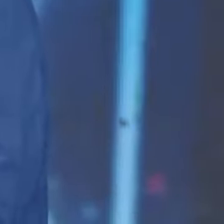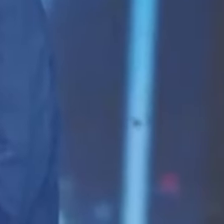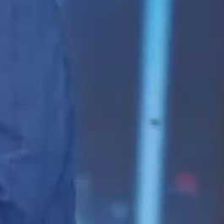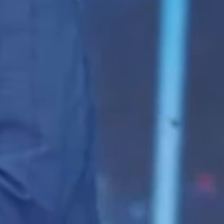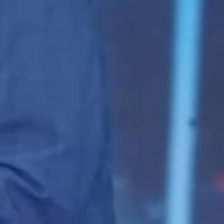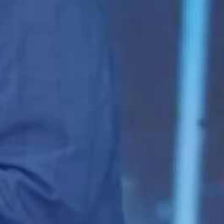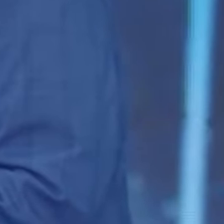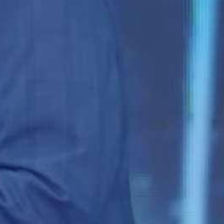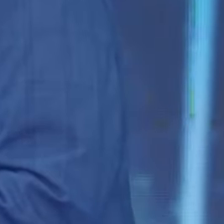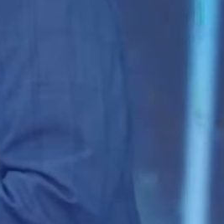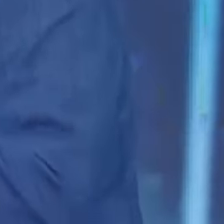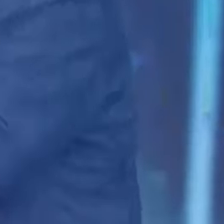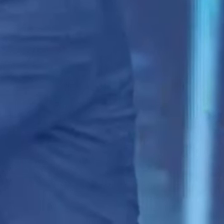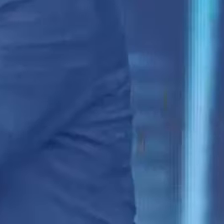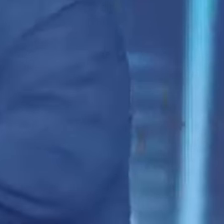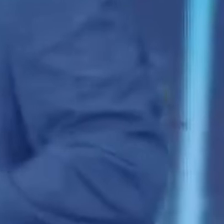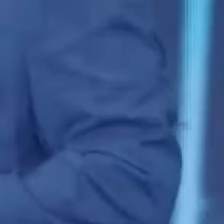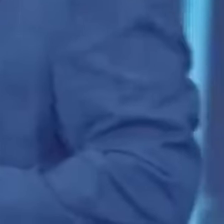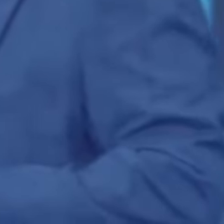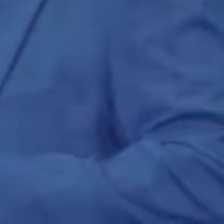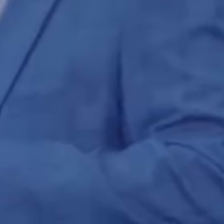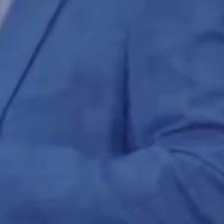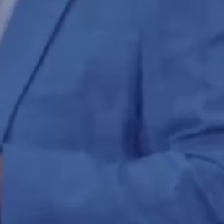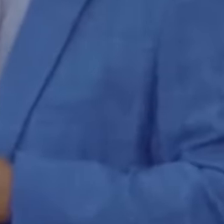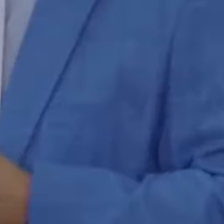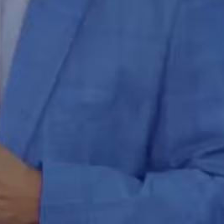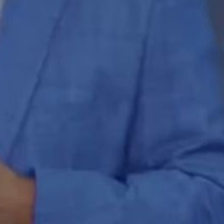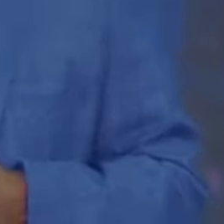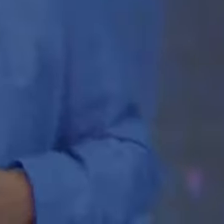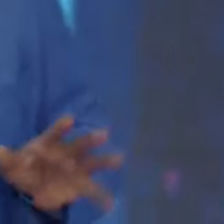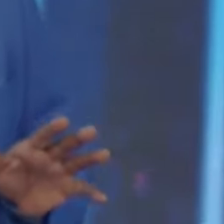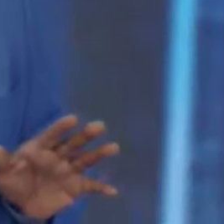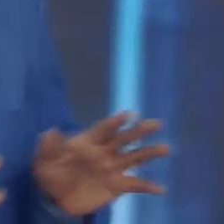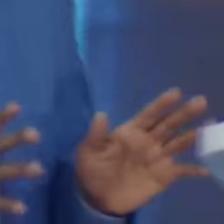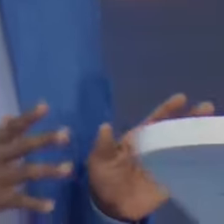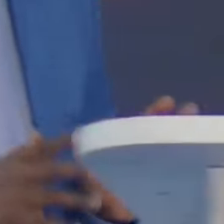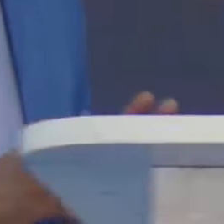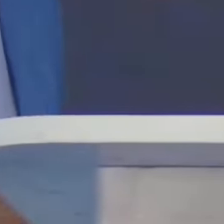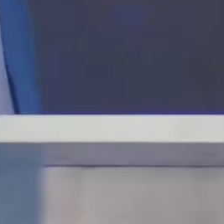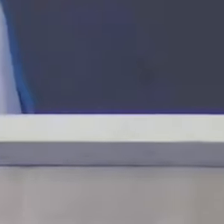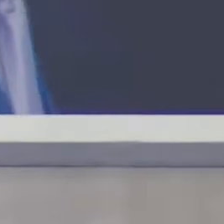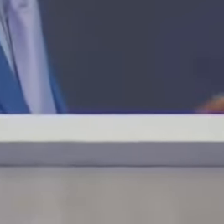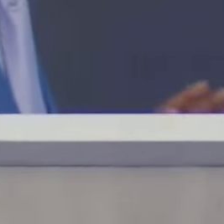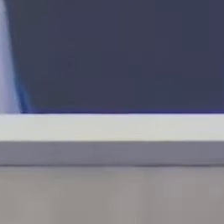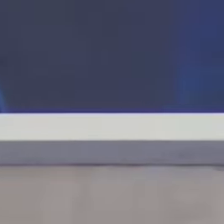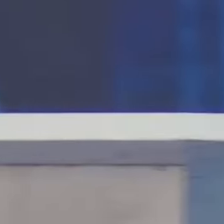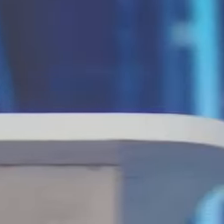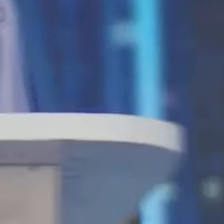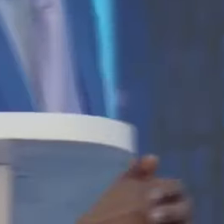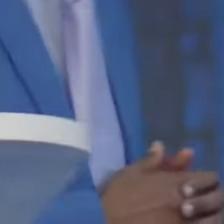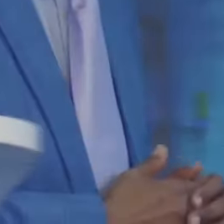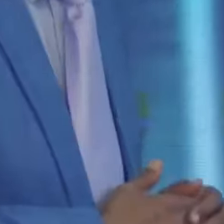withdraw what you have deposited in the bank. In life, we have what we call the bank